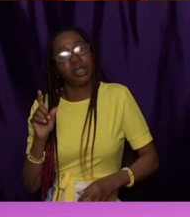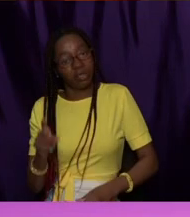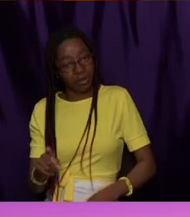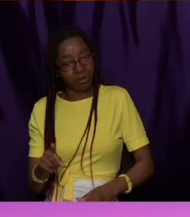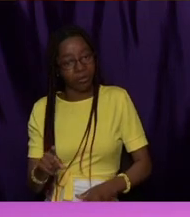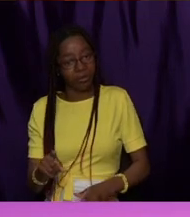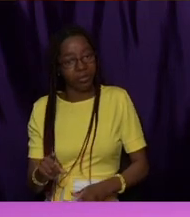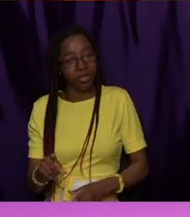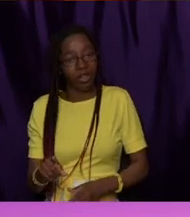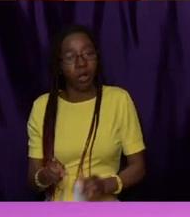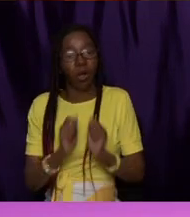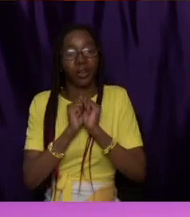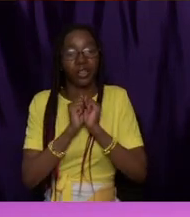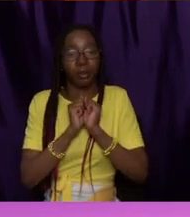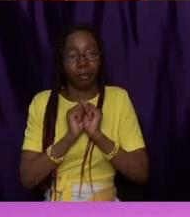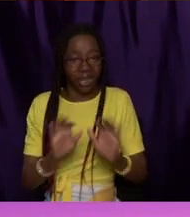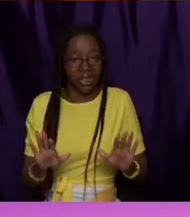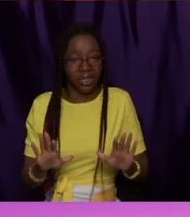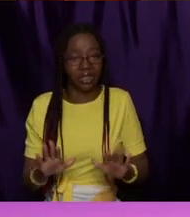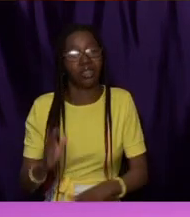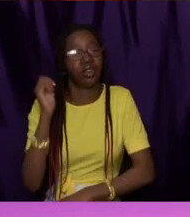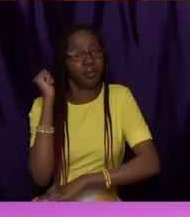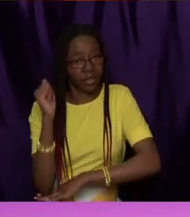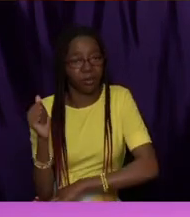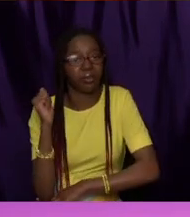the seed of Abraham,